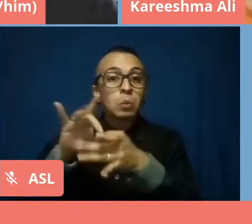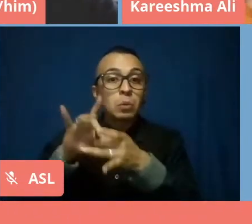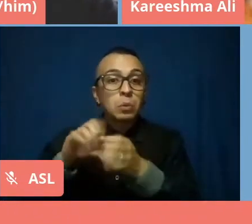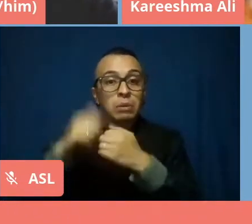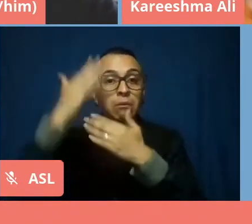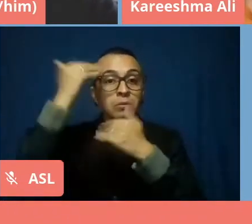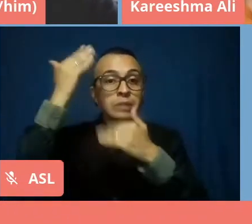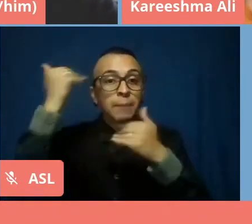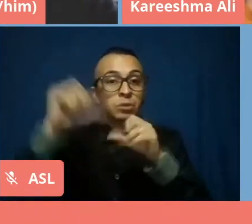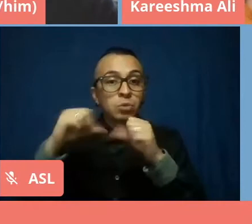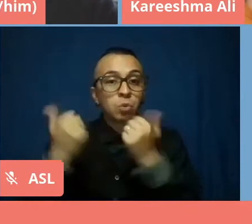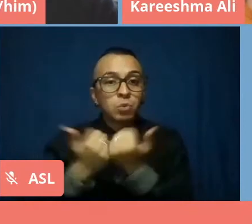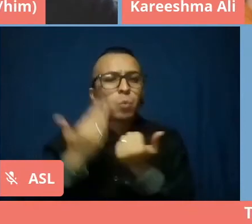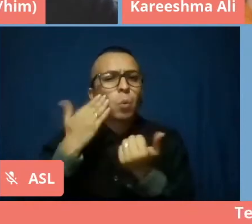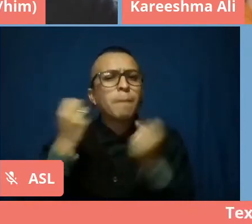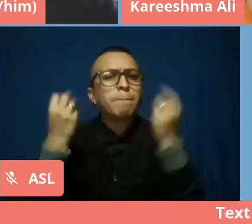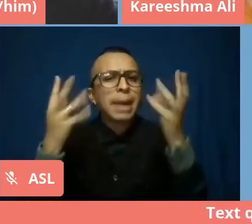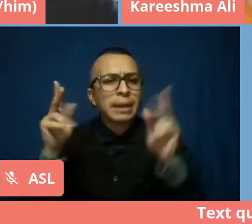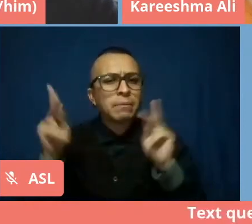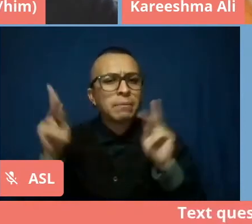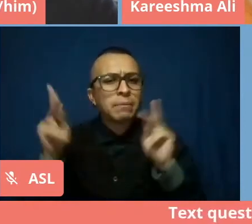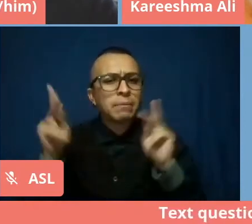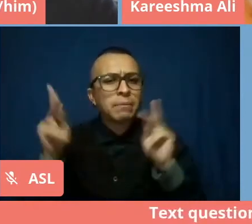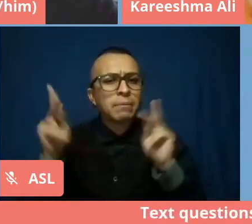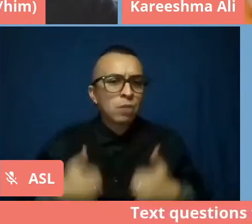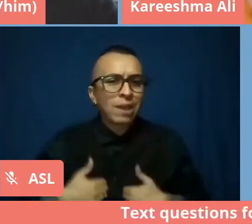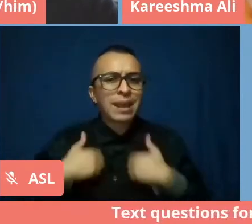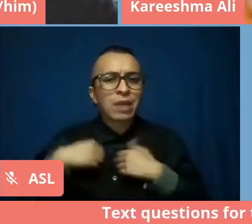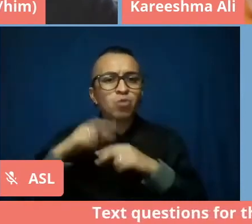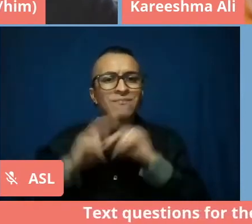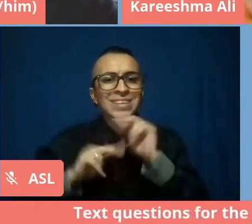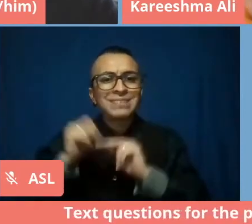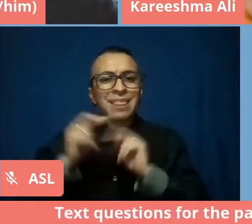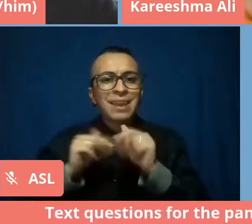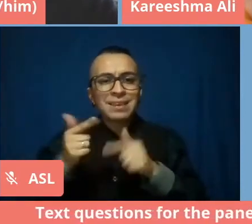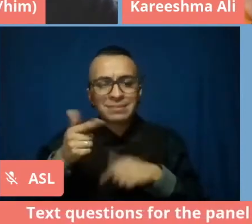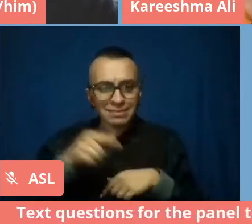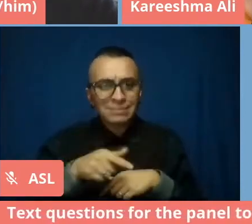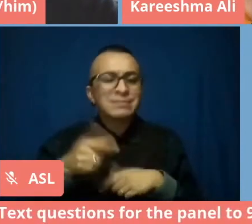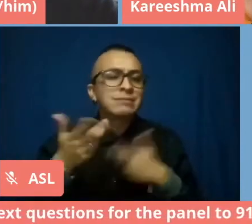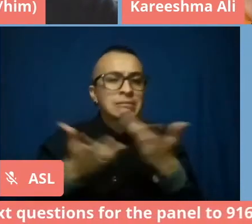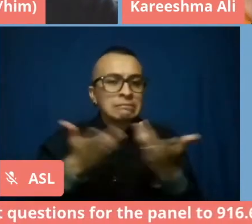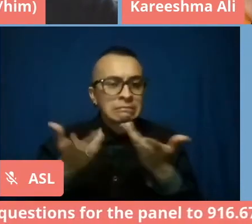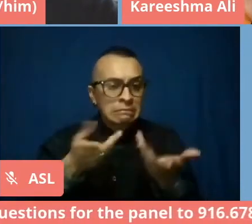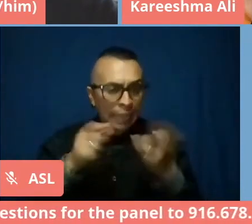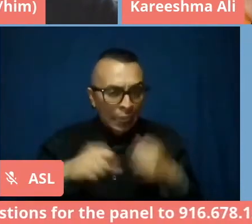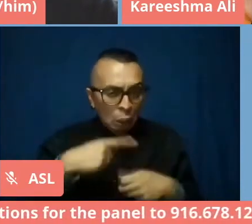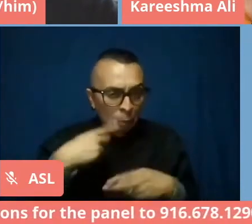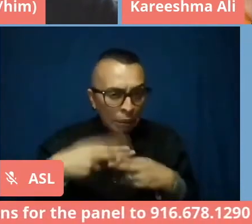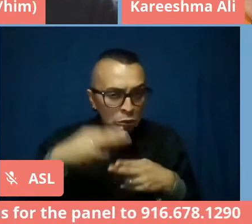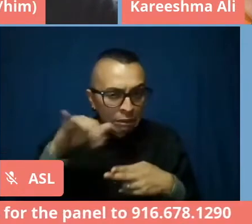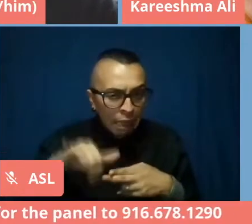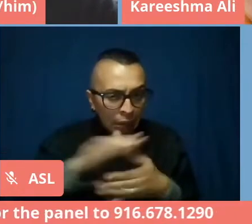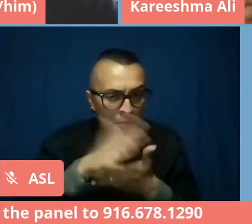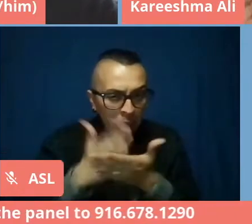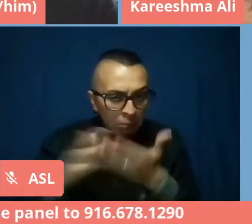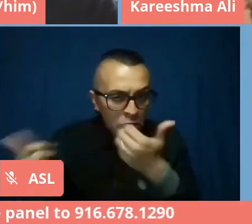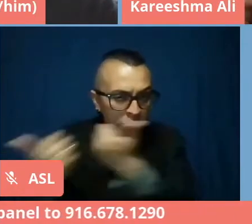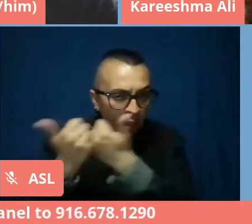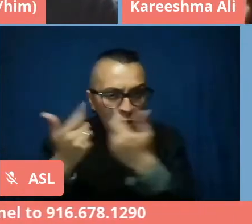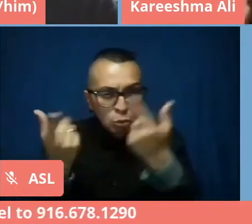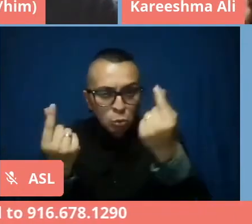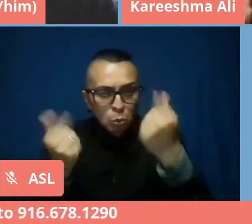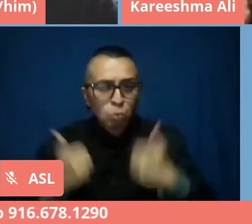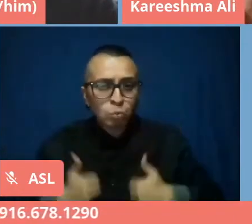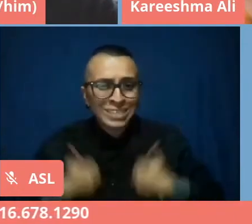number of people who are in residential facilities have some form of dementia. So if you could just speak to that challenge of residential